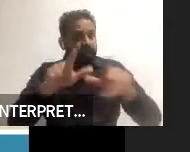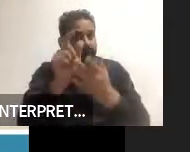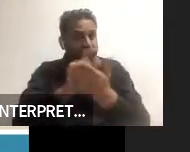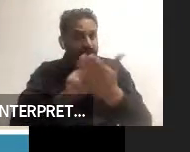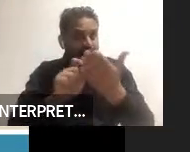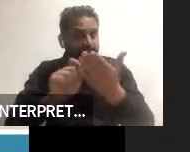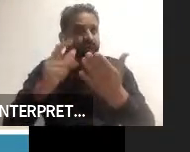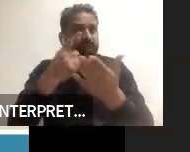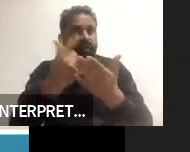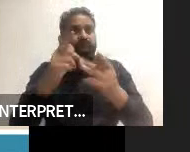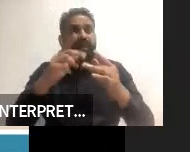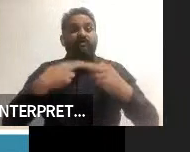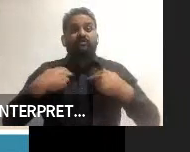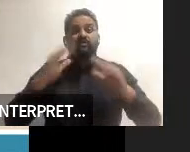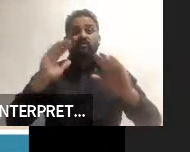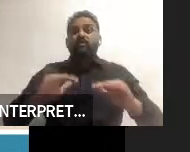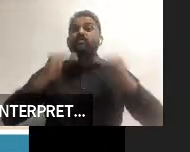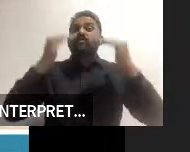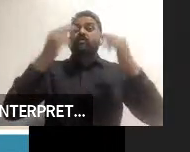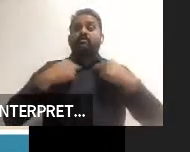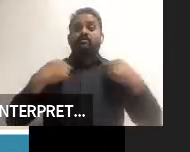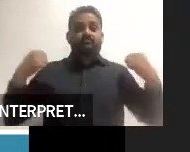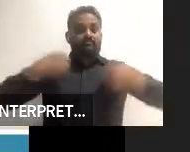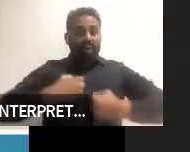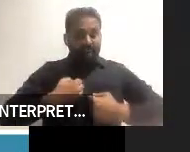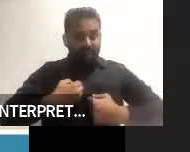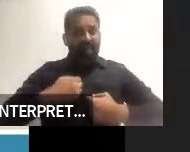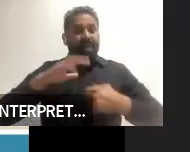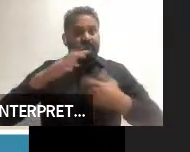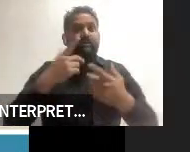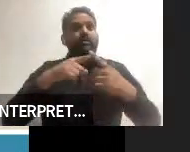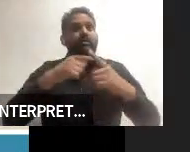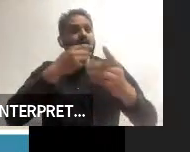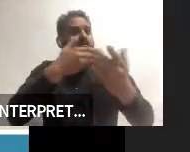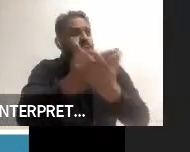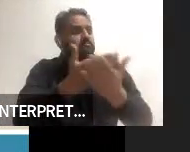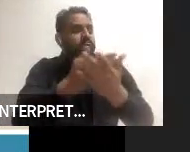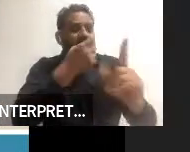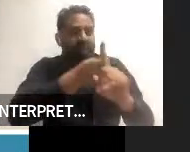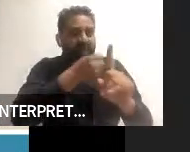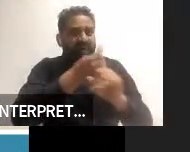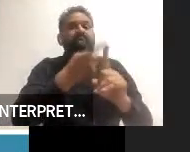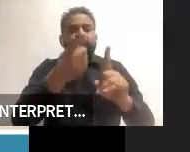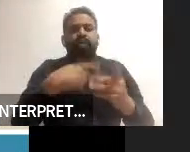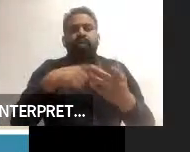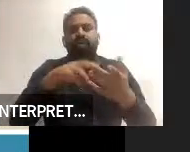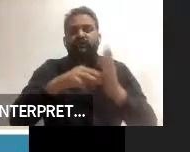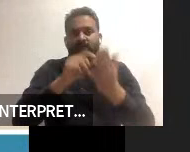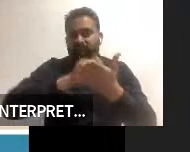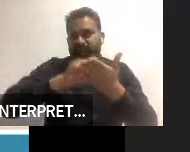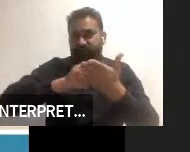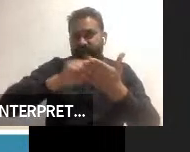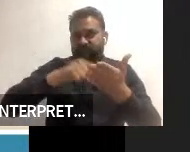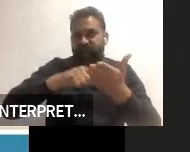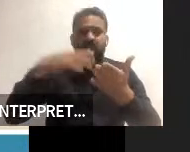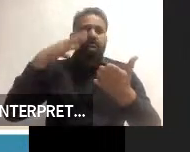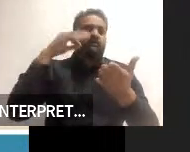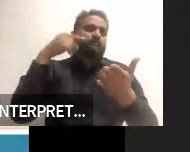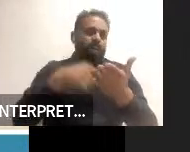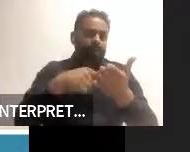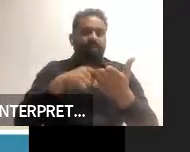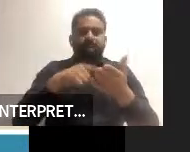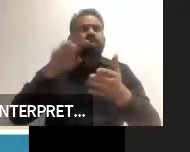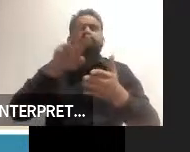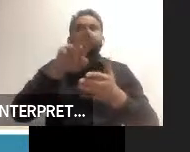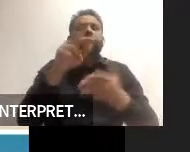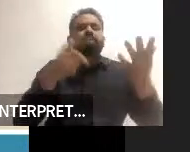lawyer or you become a lawyer in arbitration. The written part of the argument is basically the whole moot.